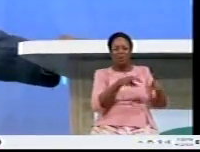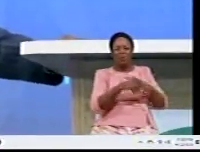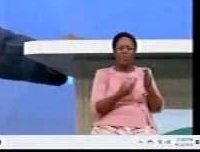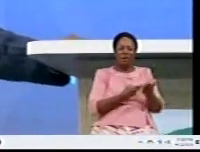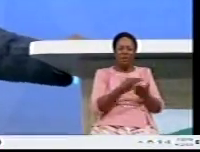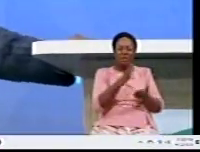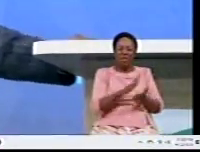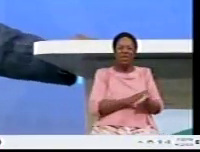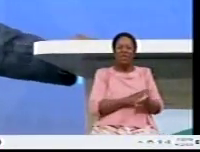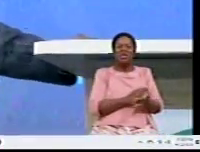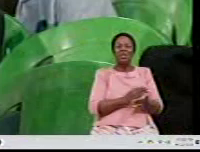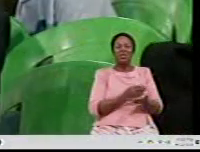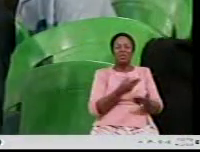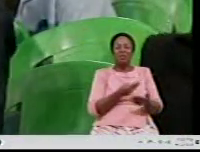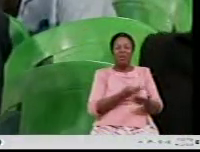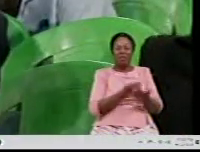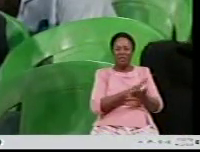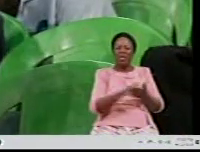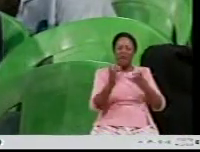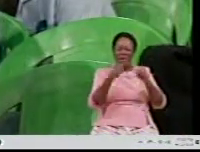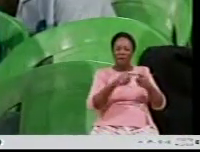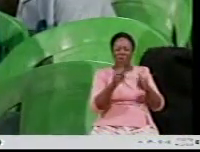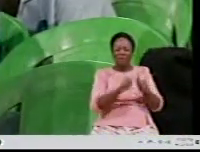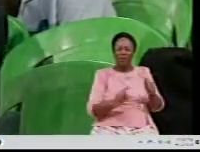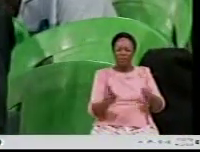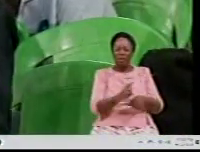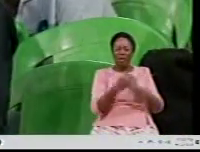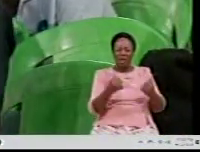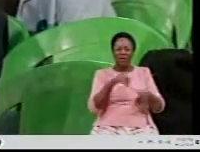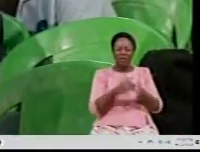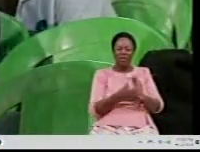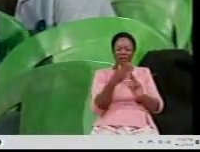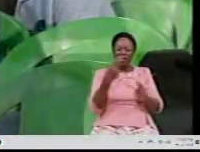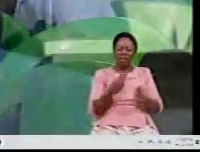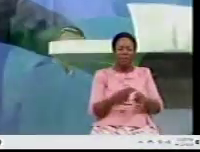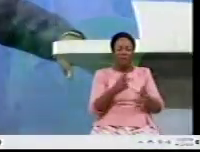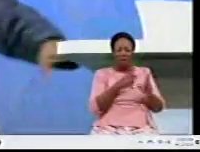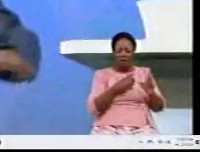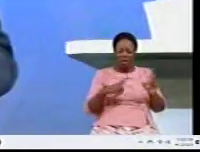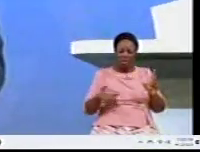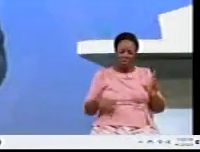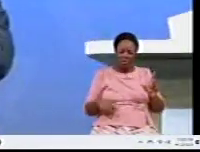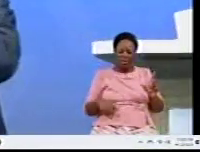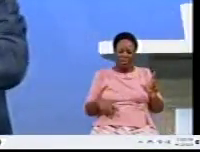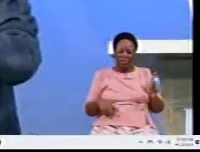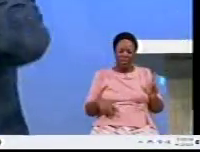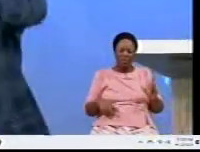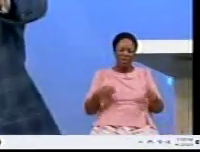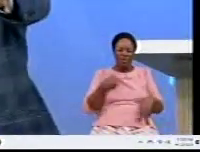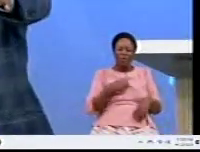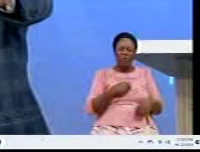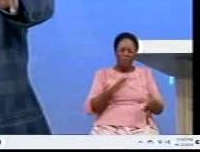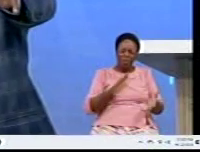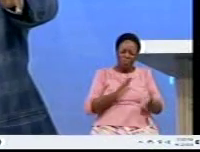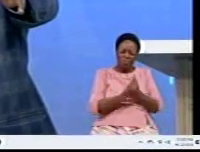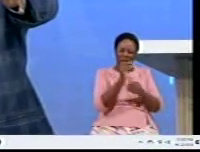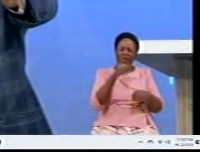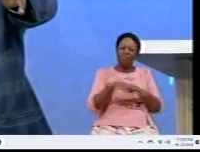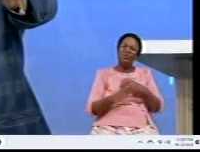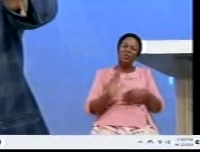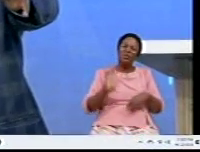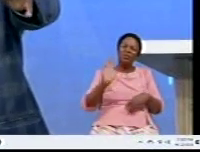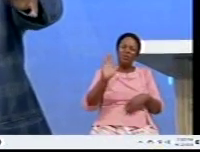in Jesus' name. Lord, we believe in you. They